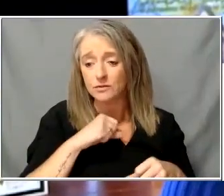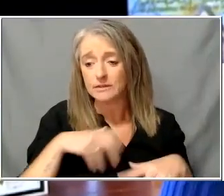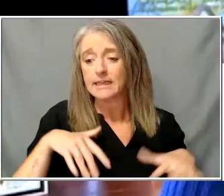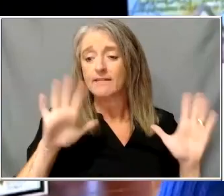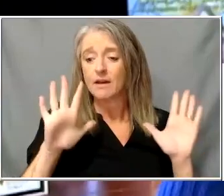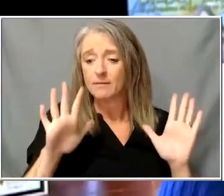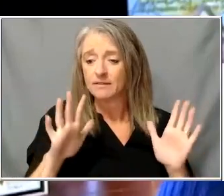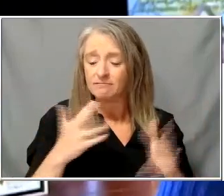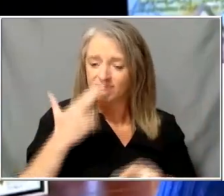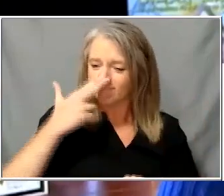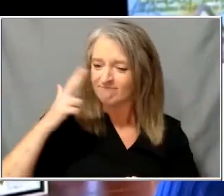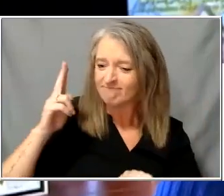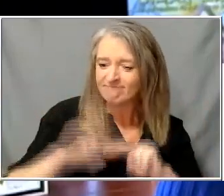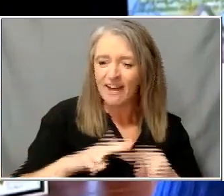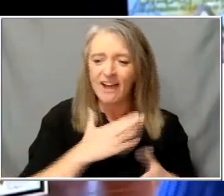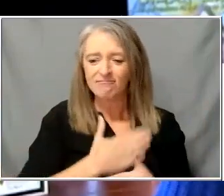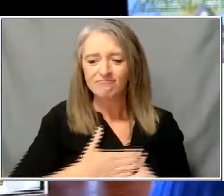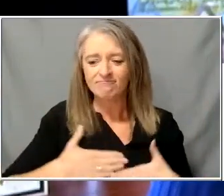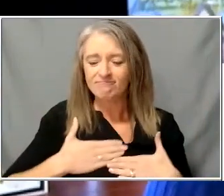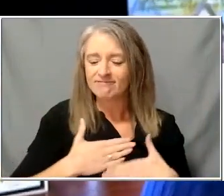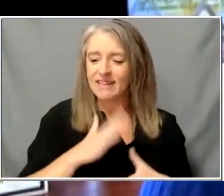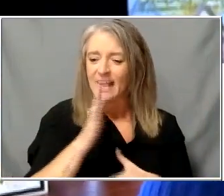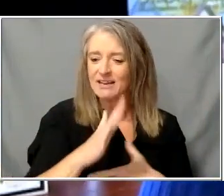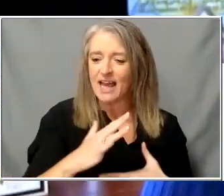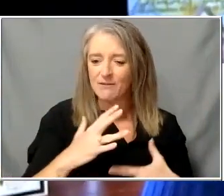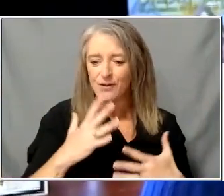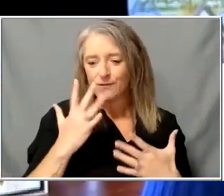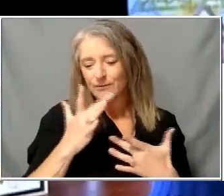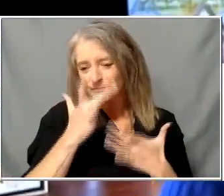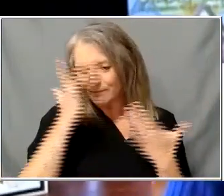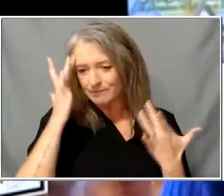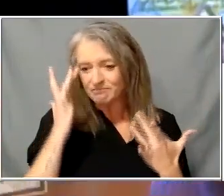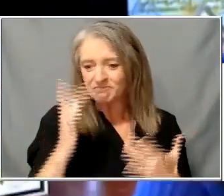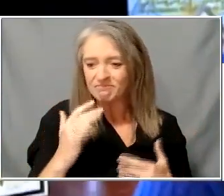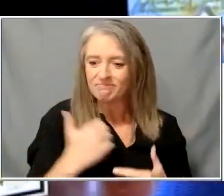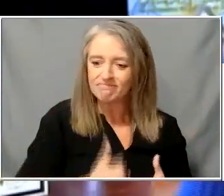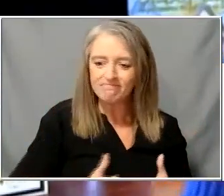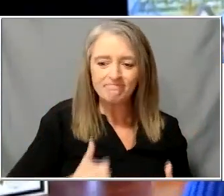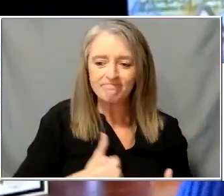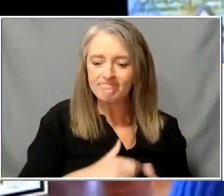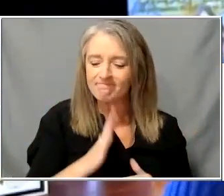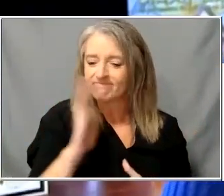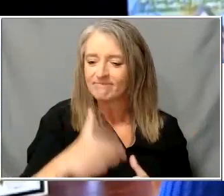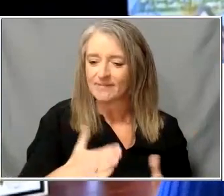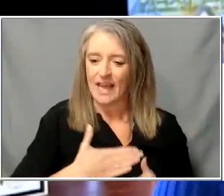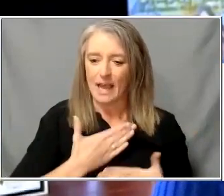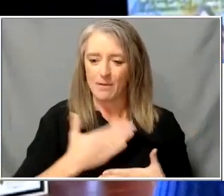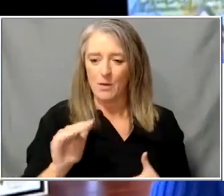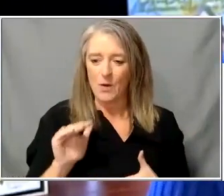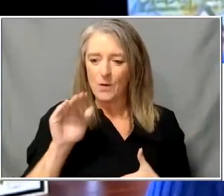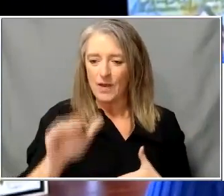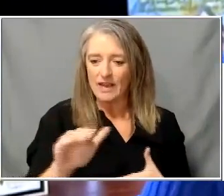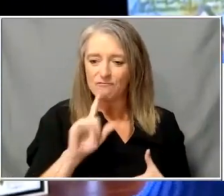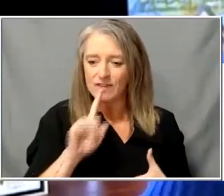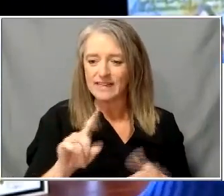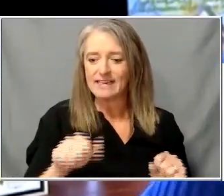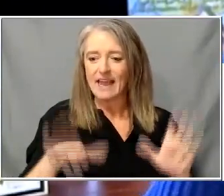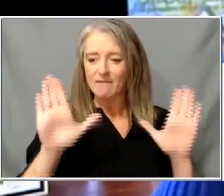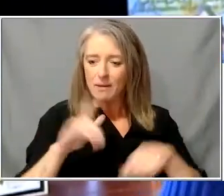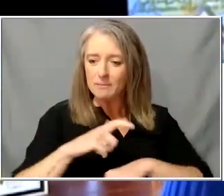do something fun and wonderful and you never regret it. And so I'm glad we went. It was a sacrifice,